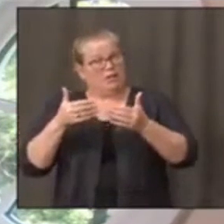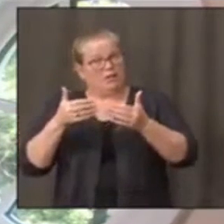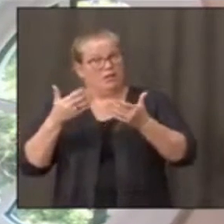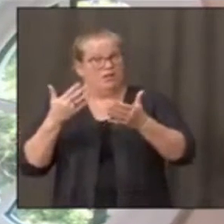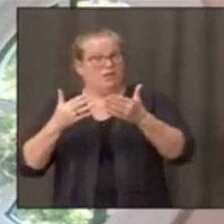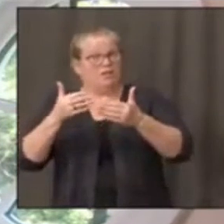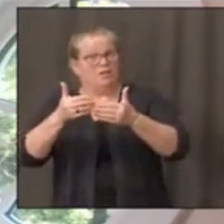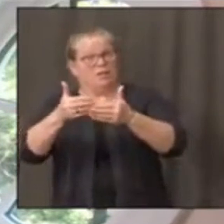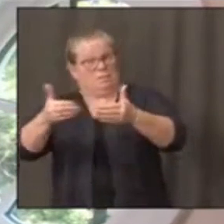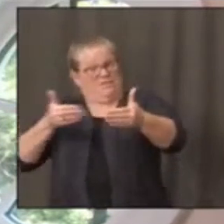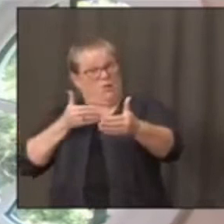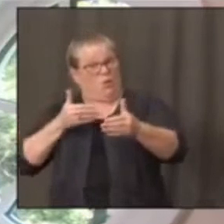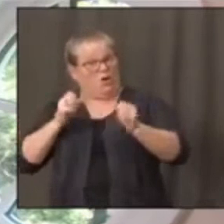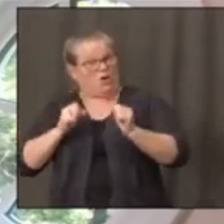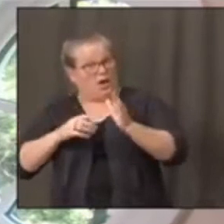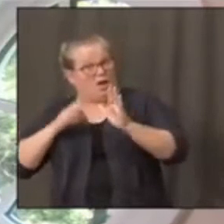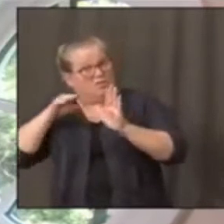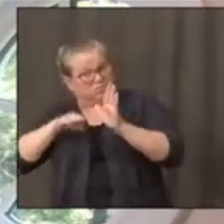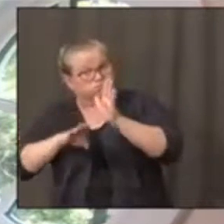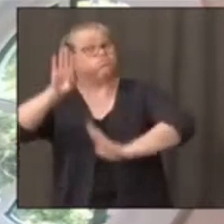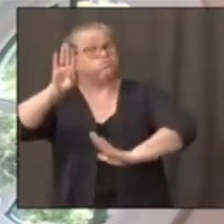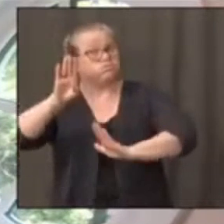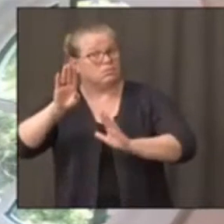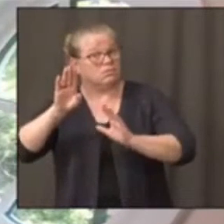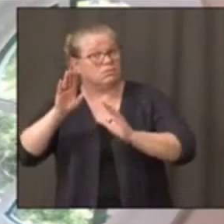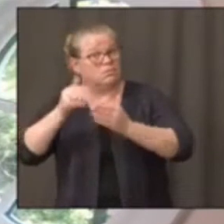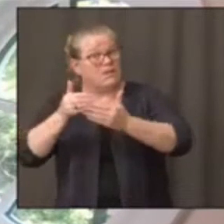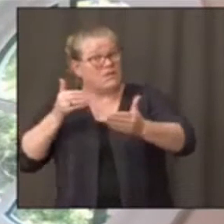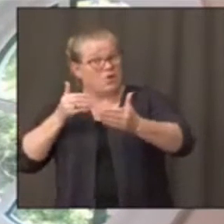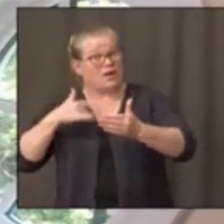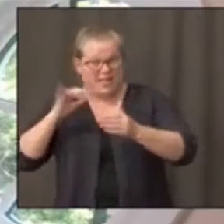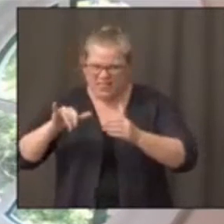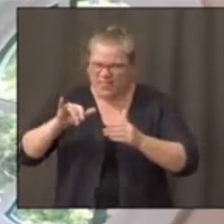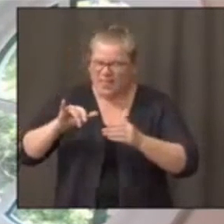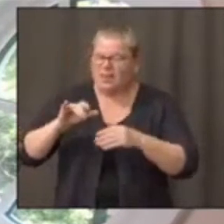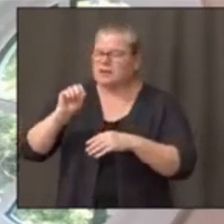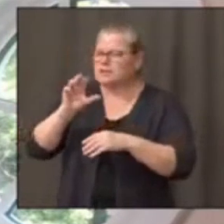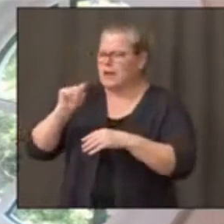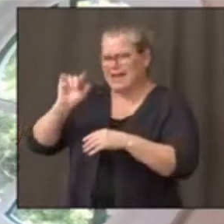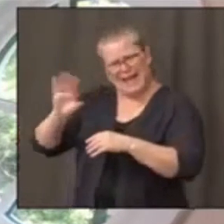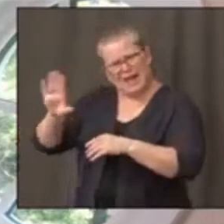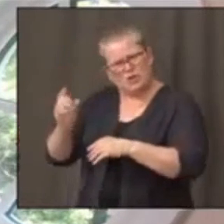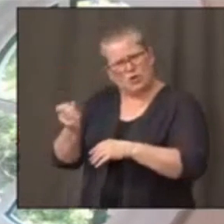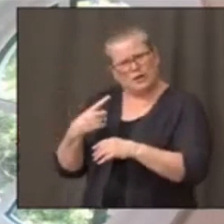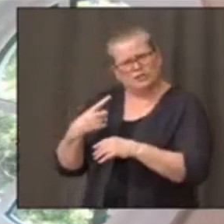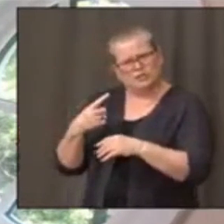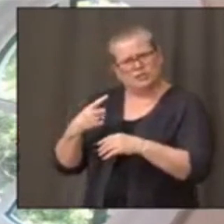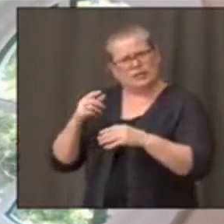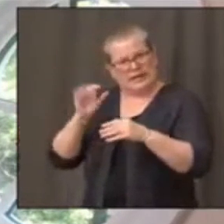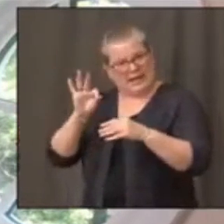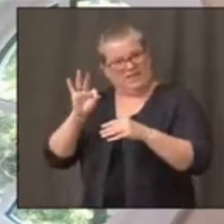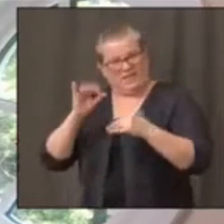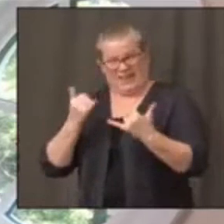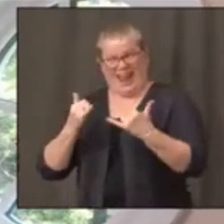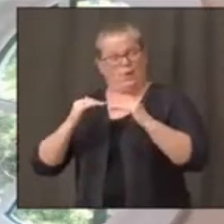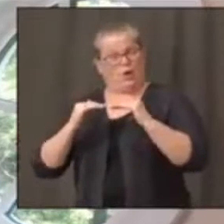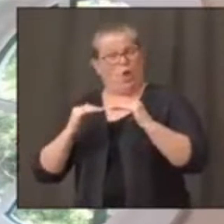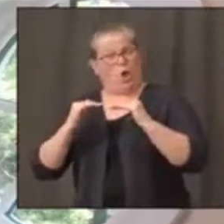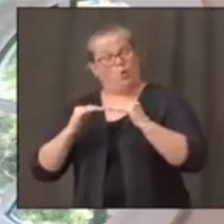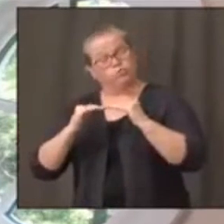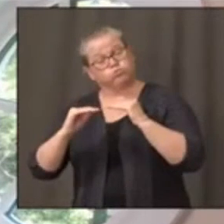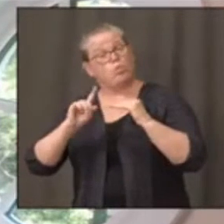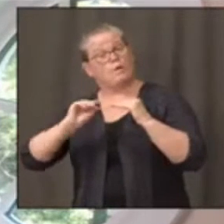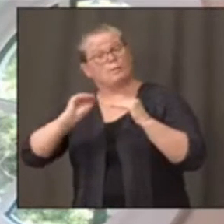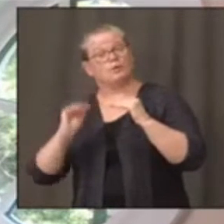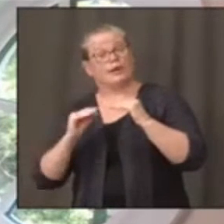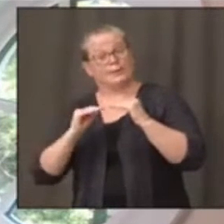we have this low level of transmission and maintain it? Is that the essence of the question? Yep. Yes. Yeah, look, the